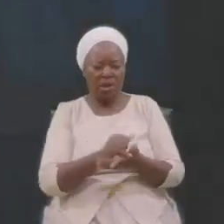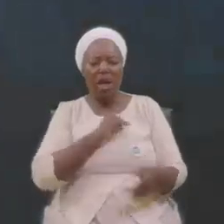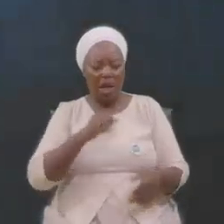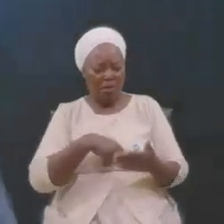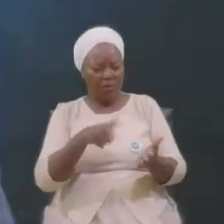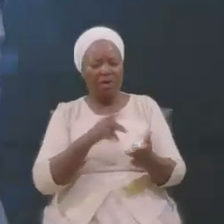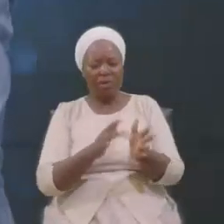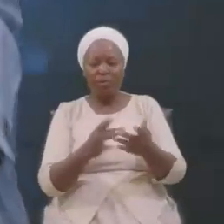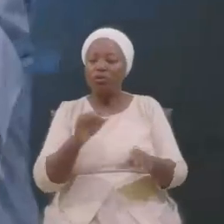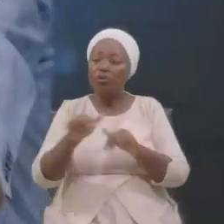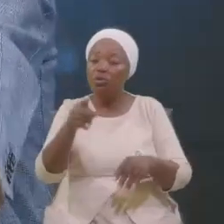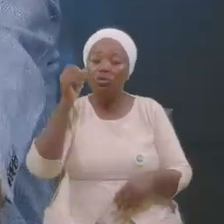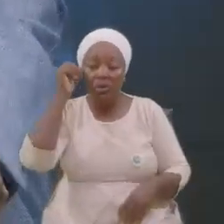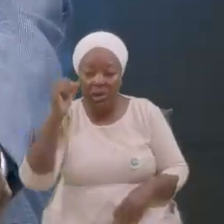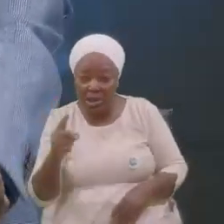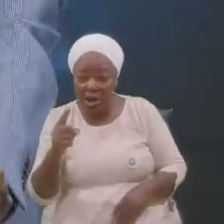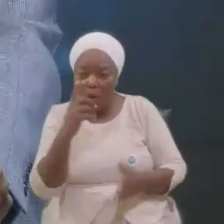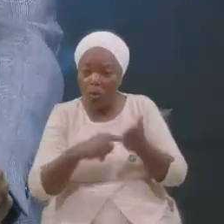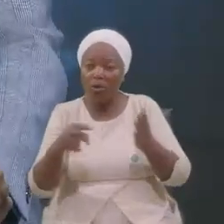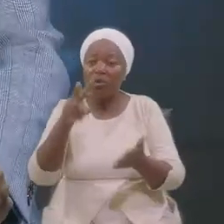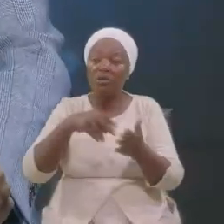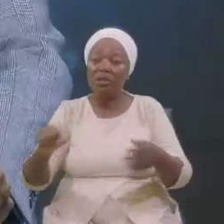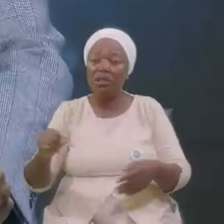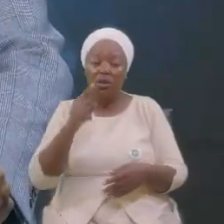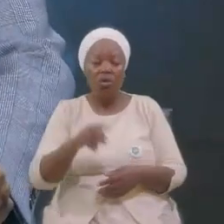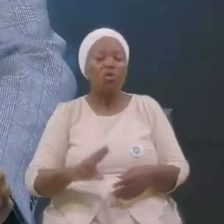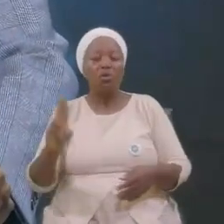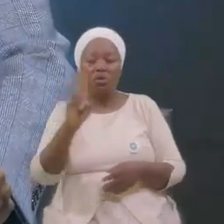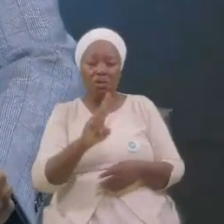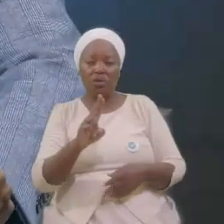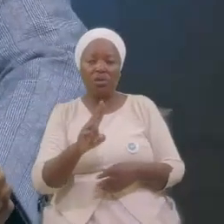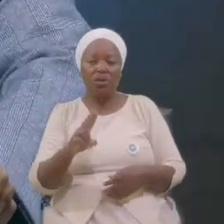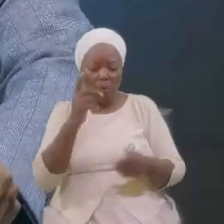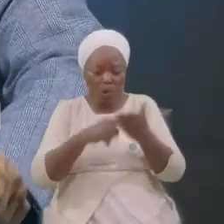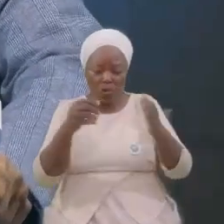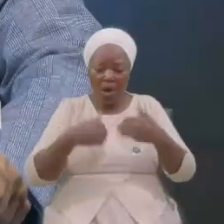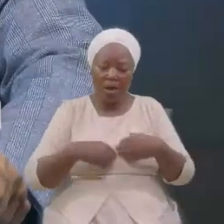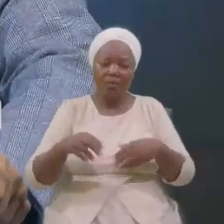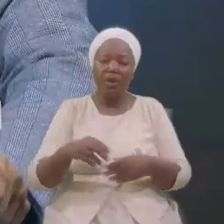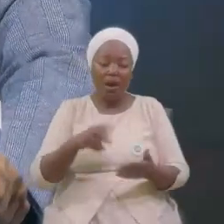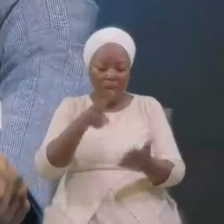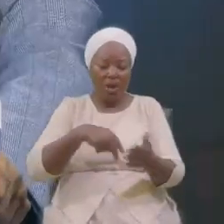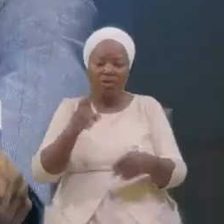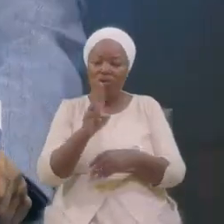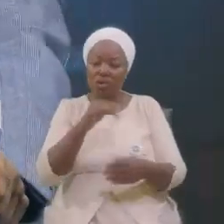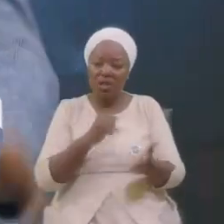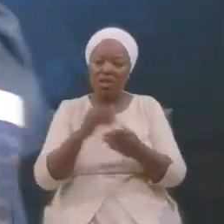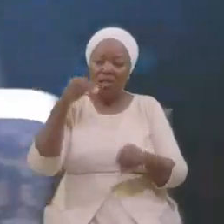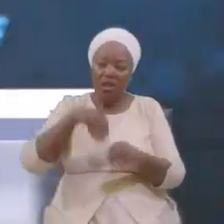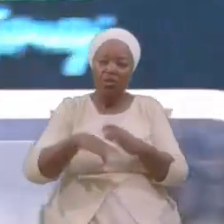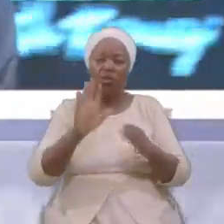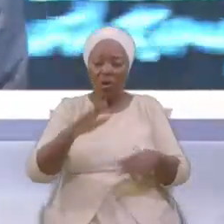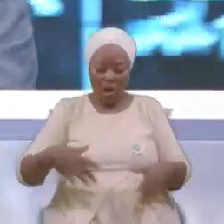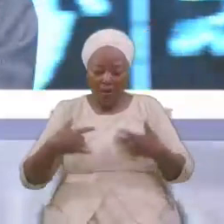you understand what you read? You apply what you have read. You apply it to your life, and